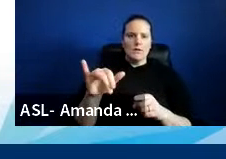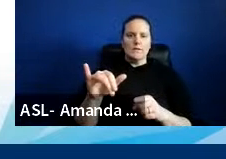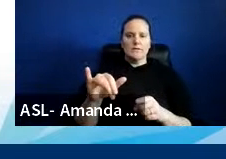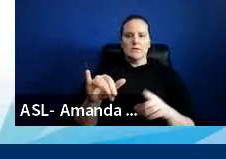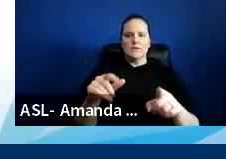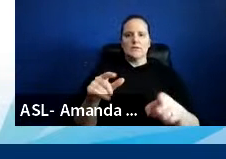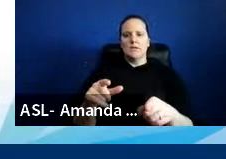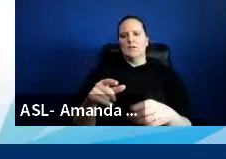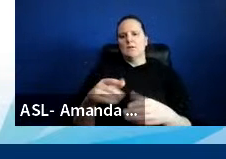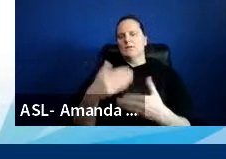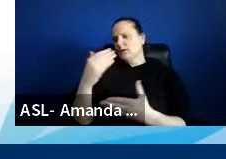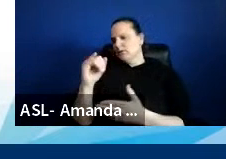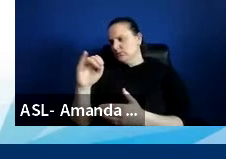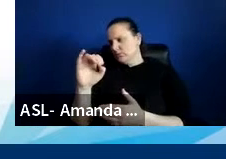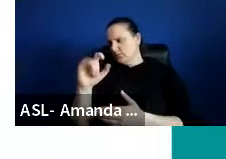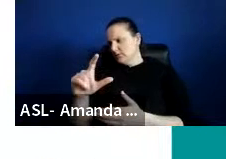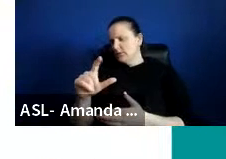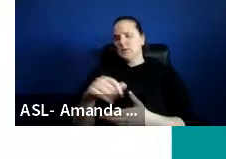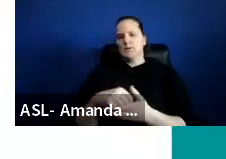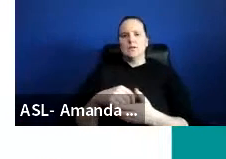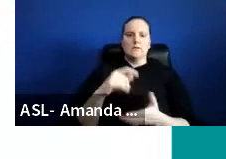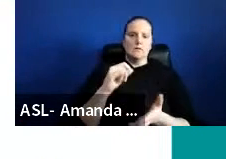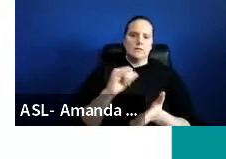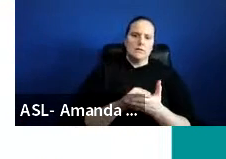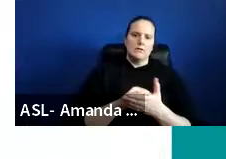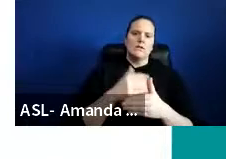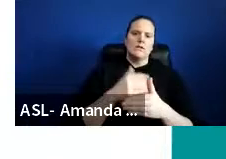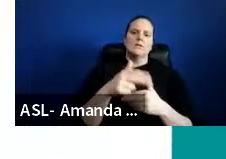Johnell. We could go to the next slide, please.